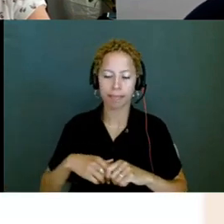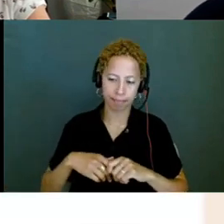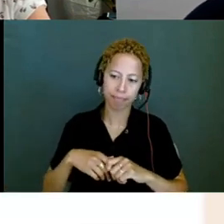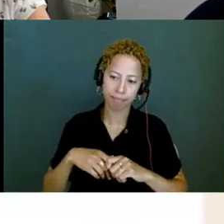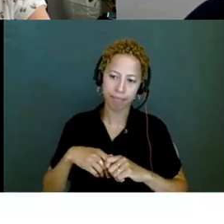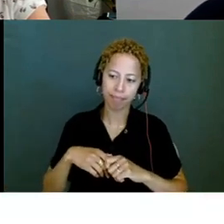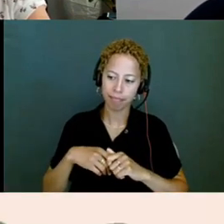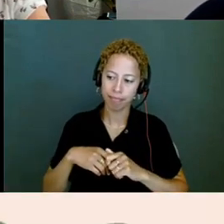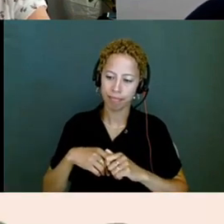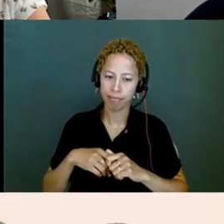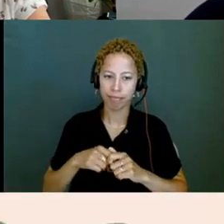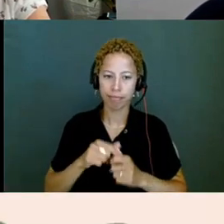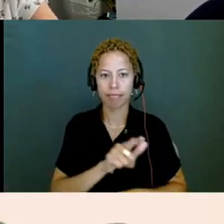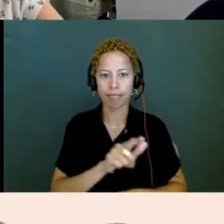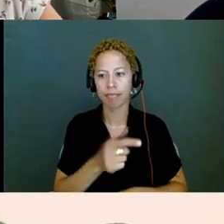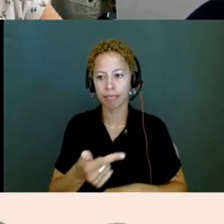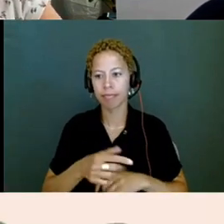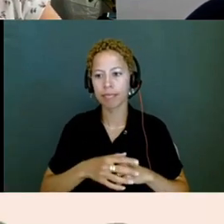All right, next slide.